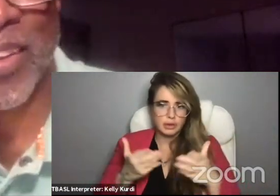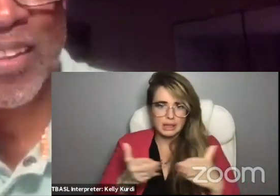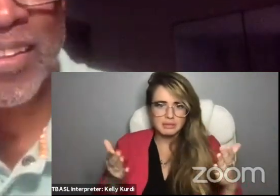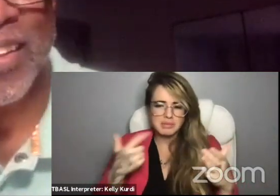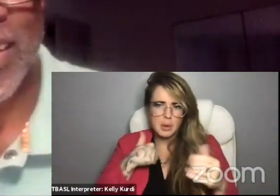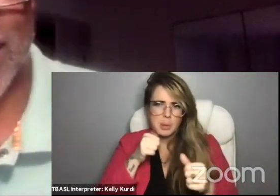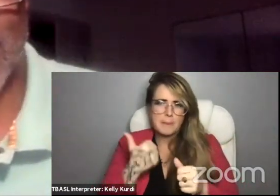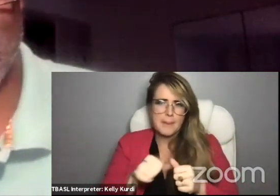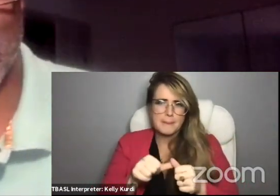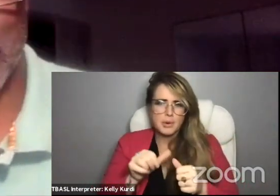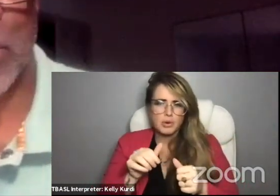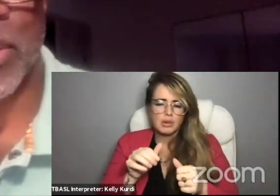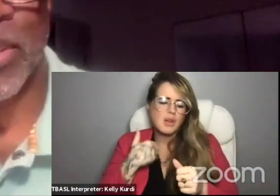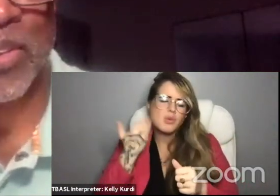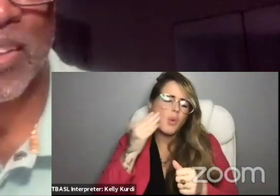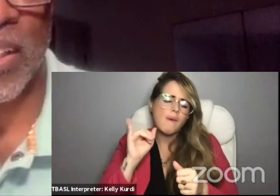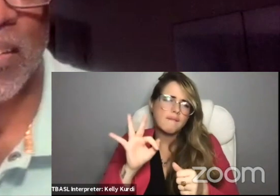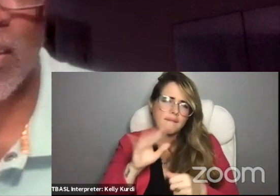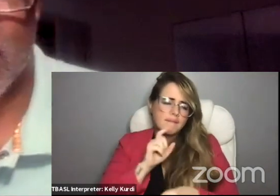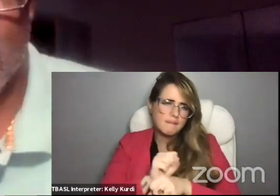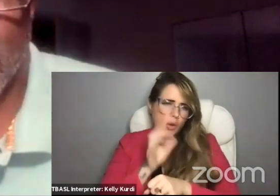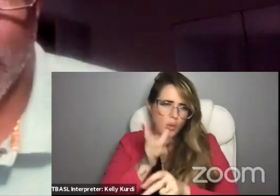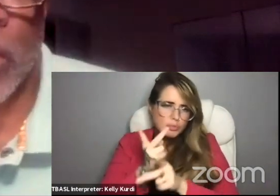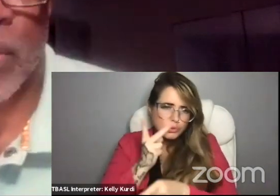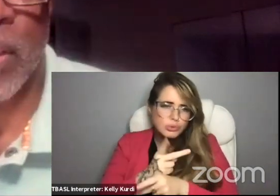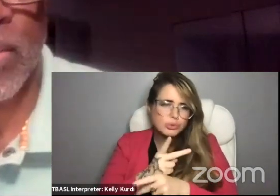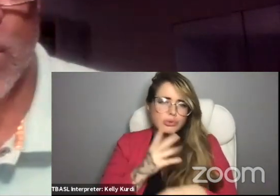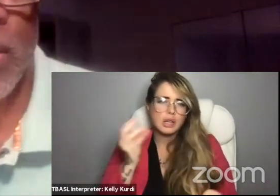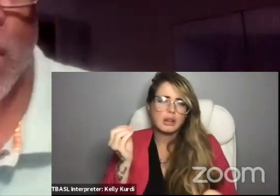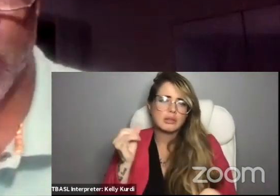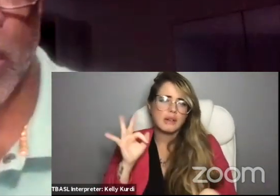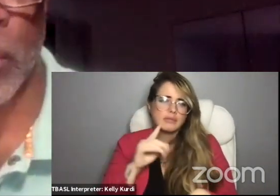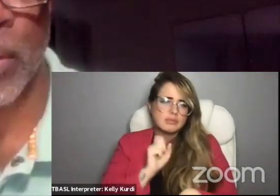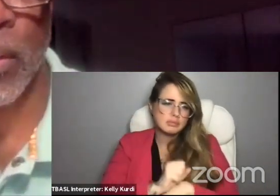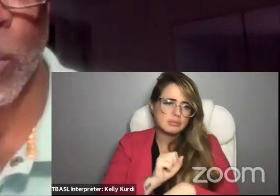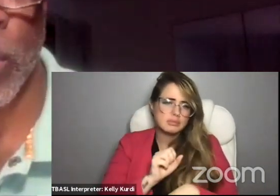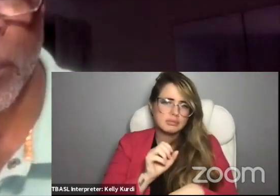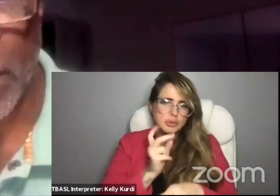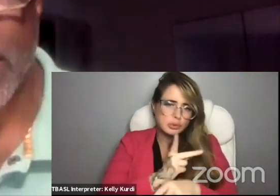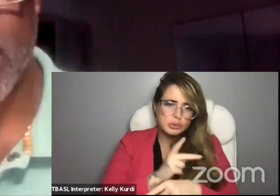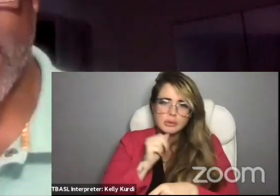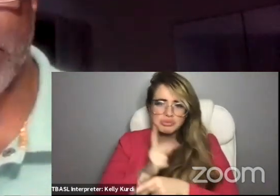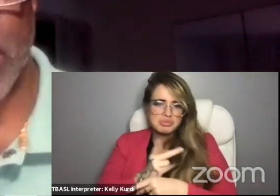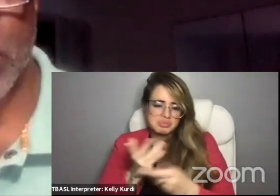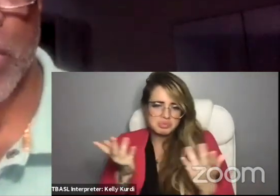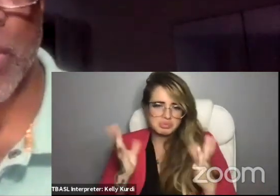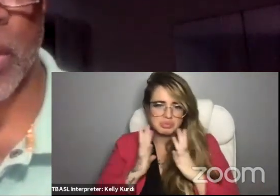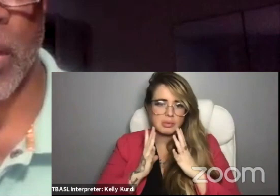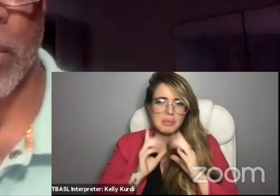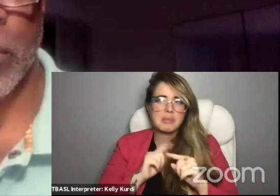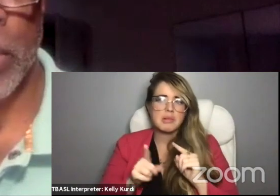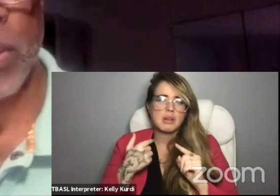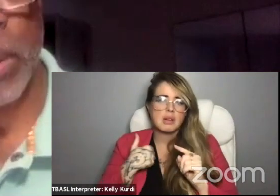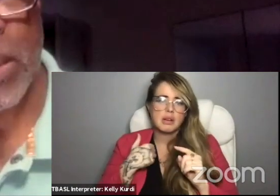don't know that it'll ever be produced. And, you know, if it does or doesn't, I'm okay with either one. I've been able to